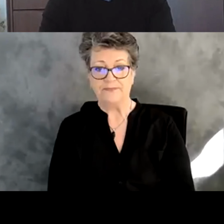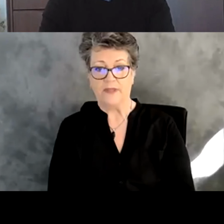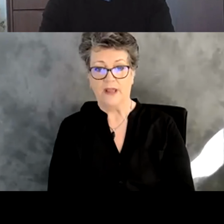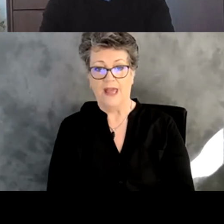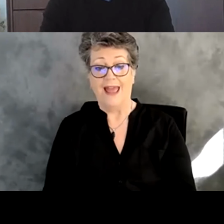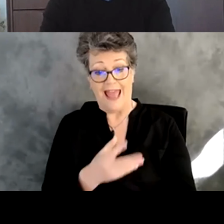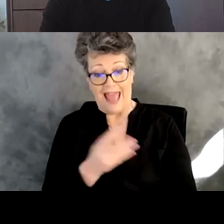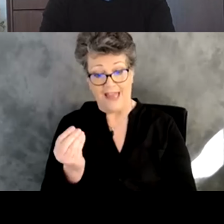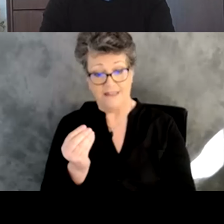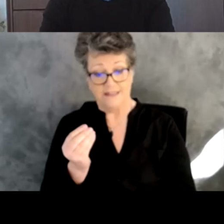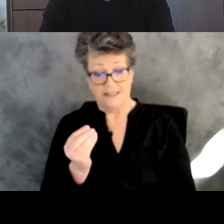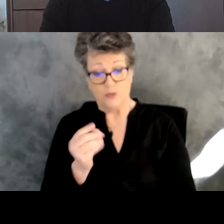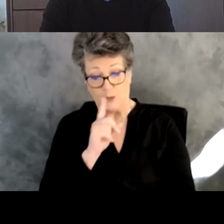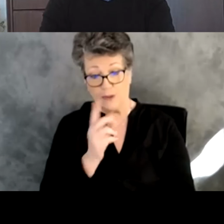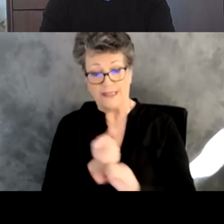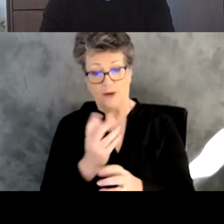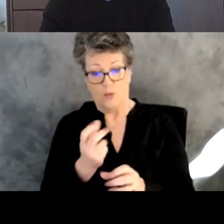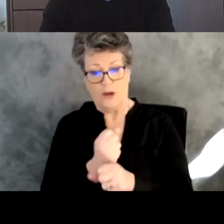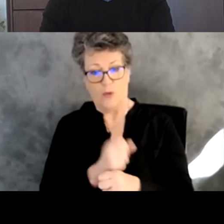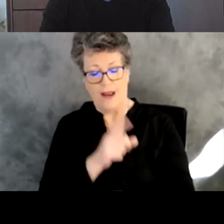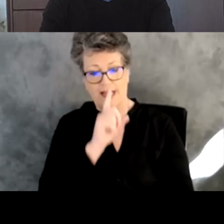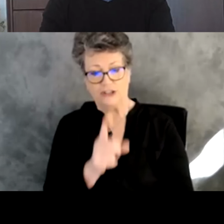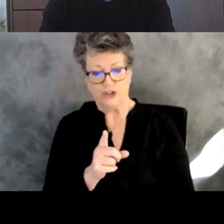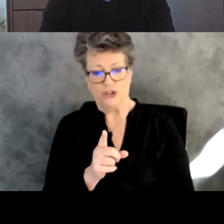we're really want to make sure that